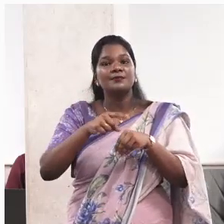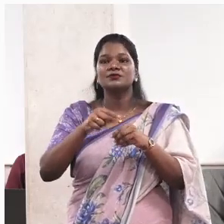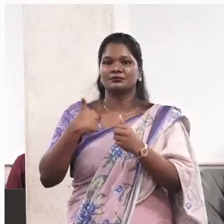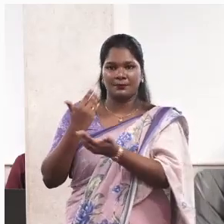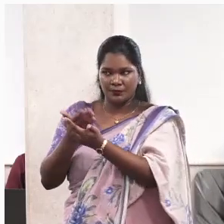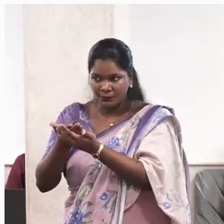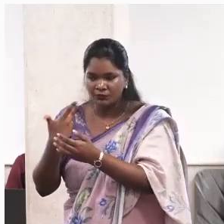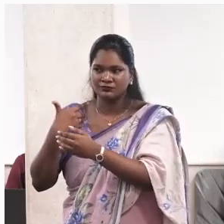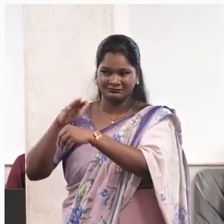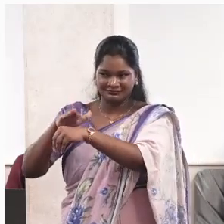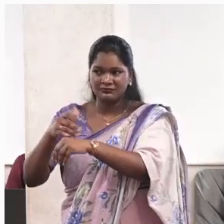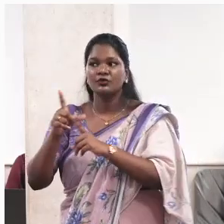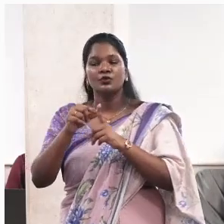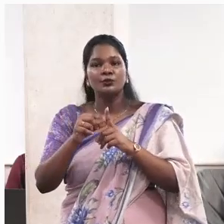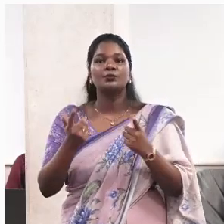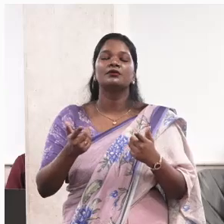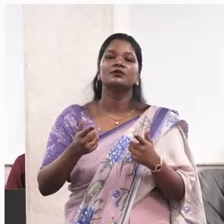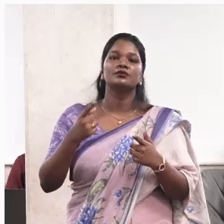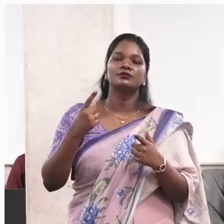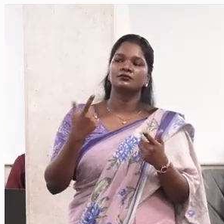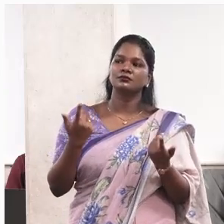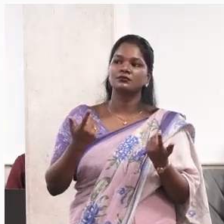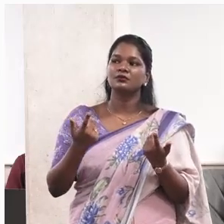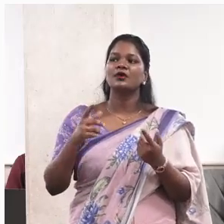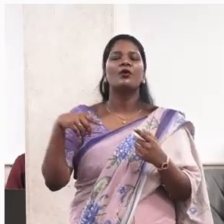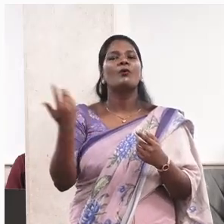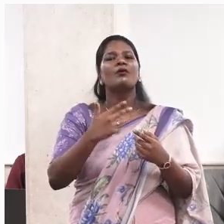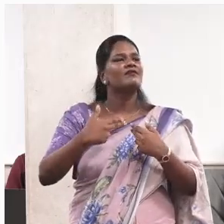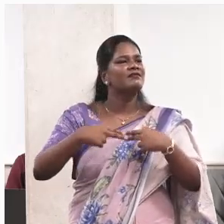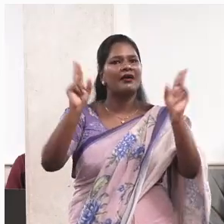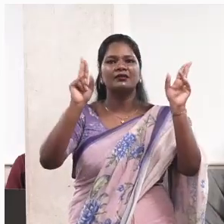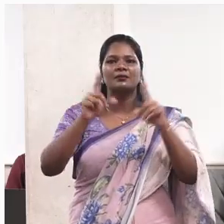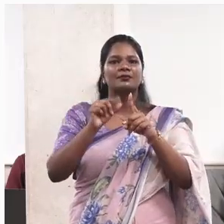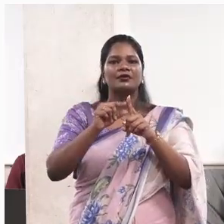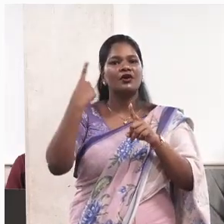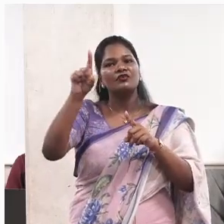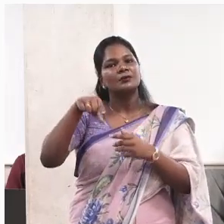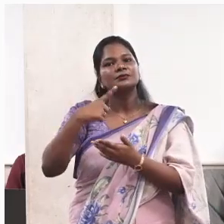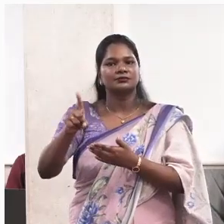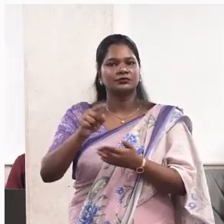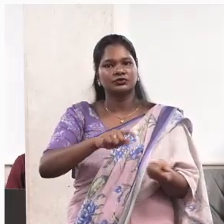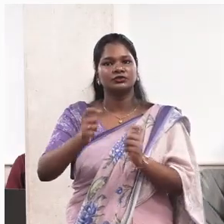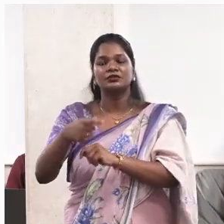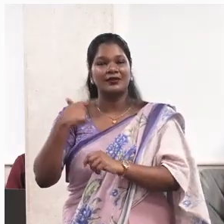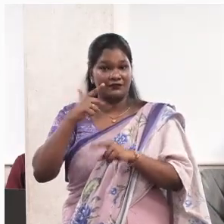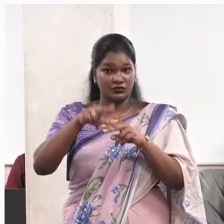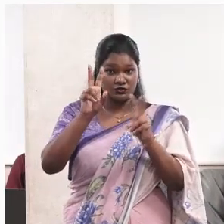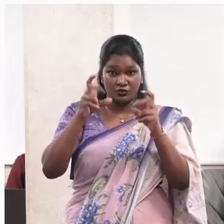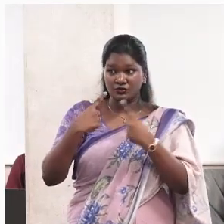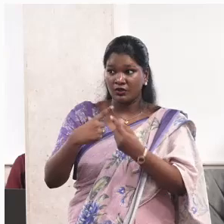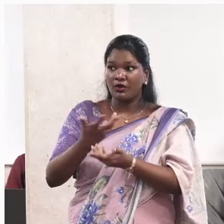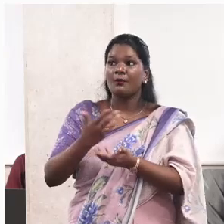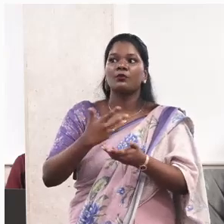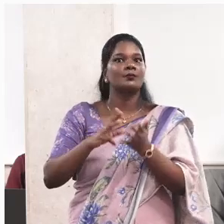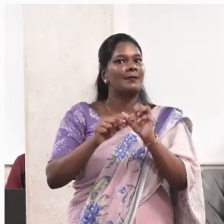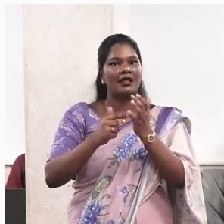it's not resistance. So it's just, we're all finally, we have to take it for granted that if we're talking about mad